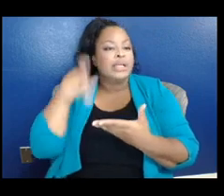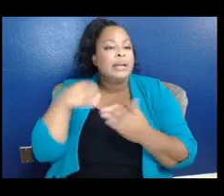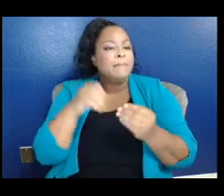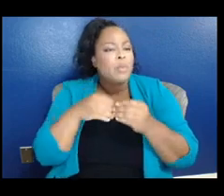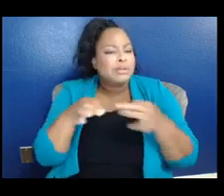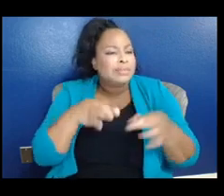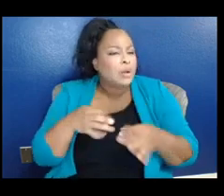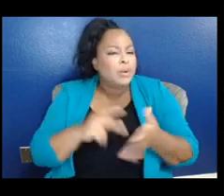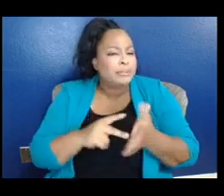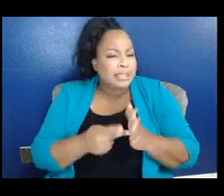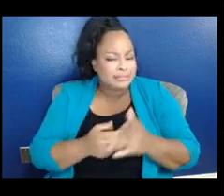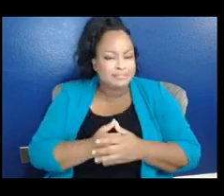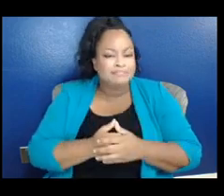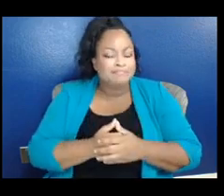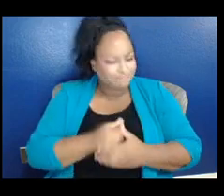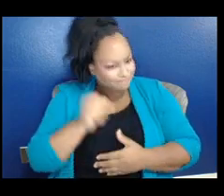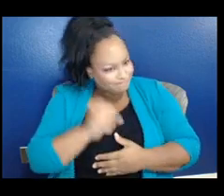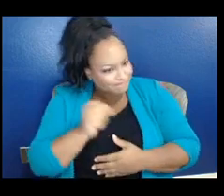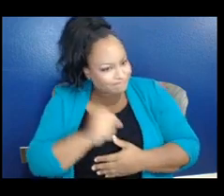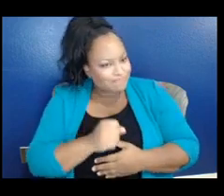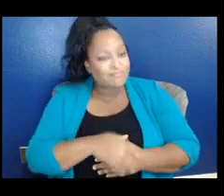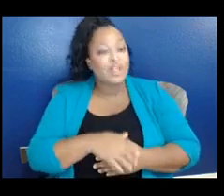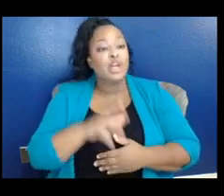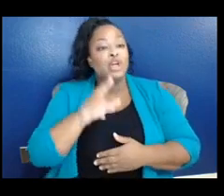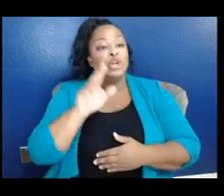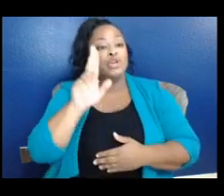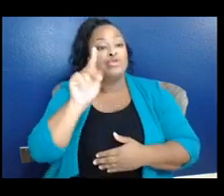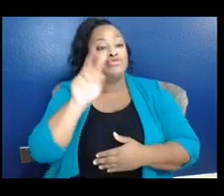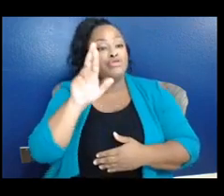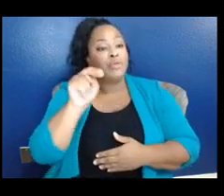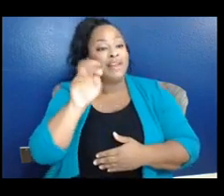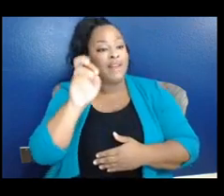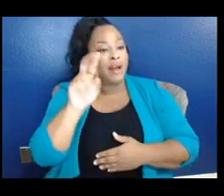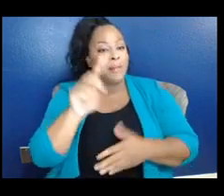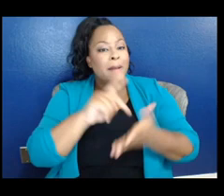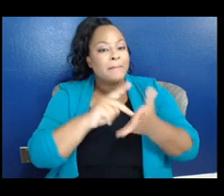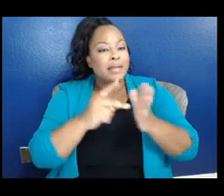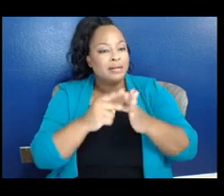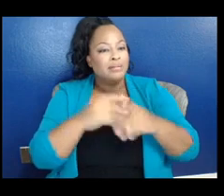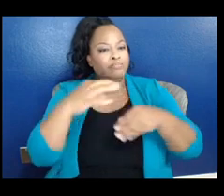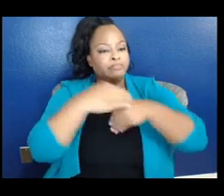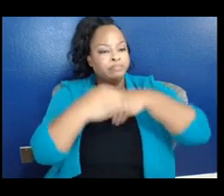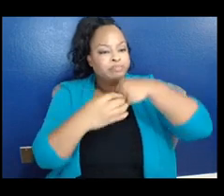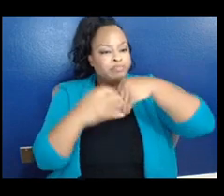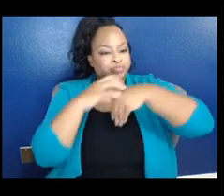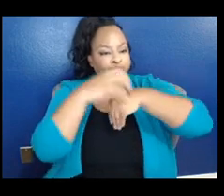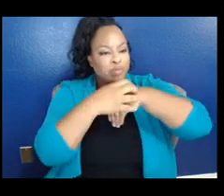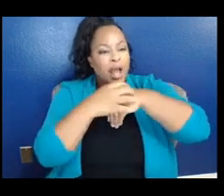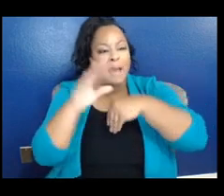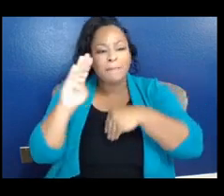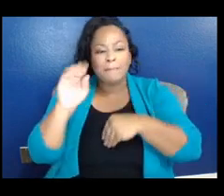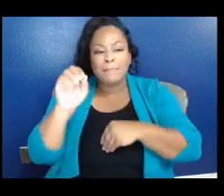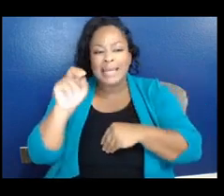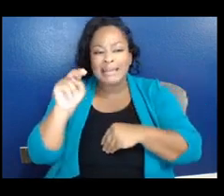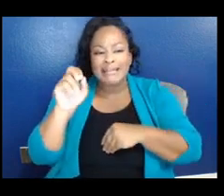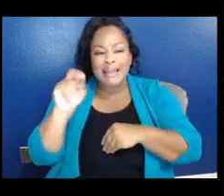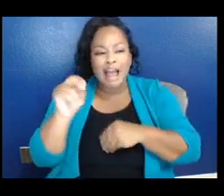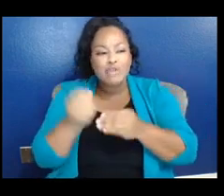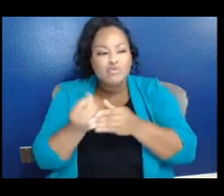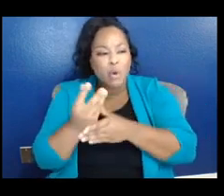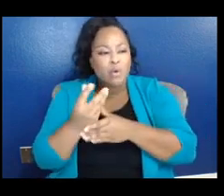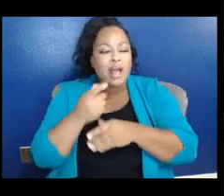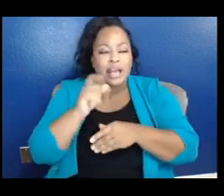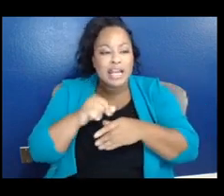needs a little more explanation. Absolutely. So uterine fibroids are benign growths of the uterus. They can